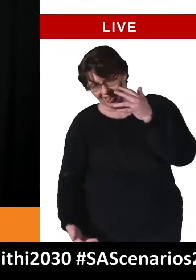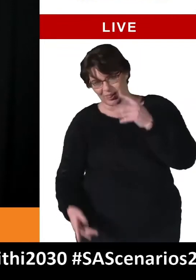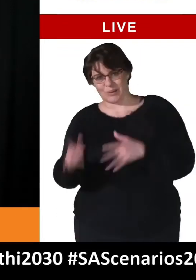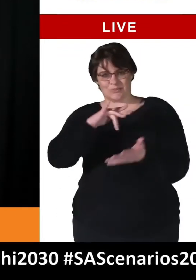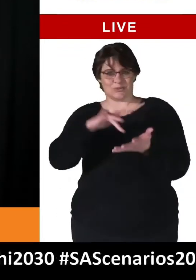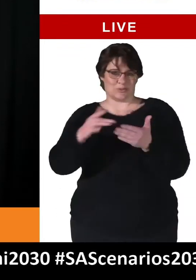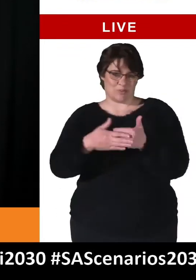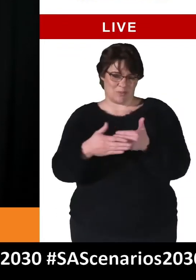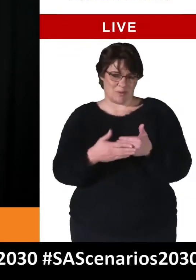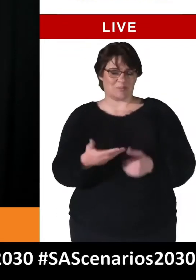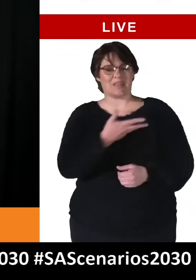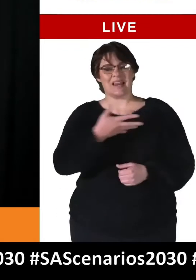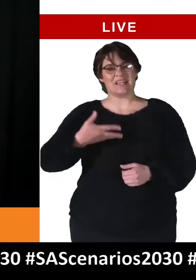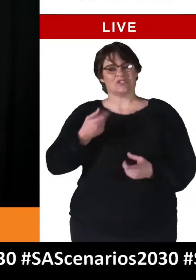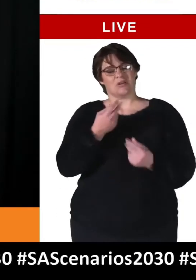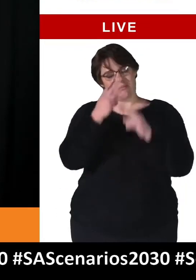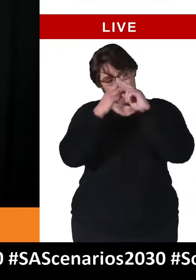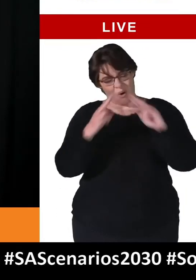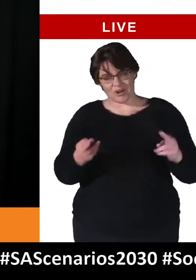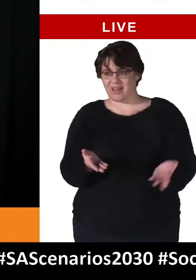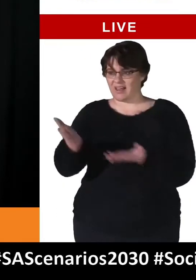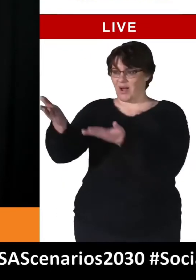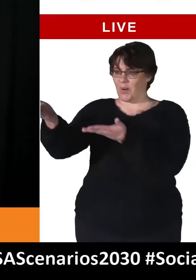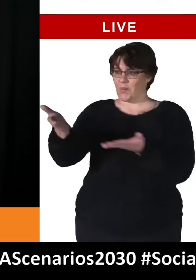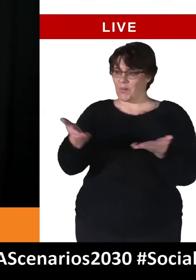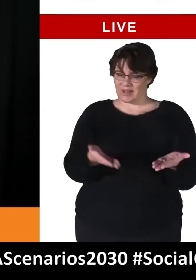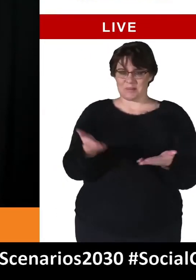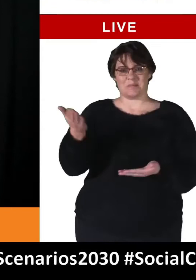positions. Ladies and gentlemen, it gives me an honor to welcome